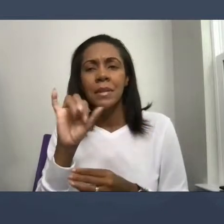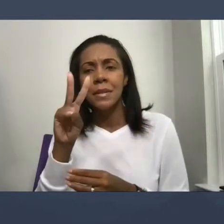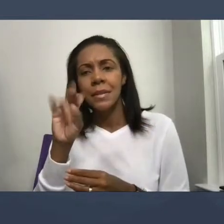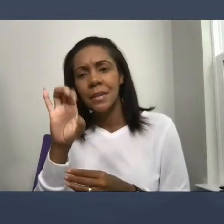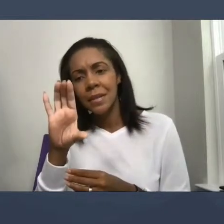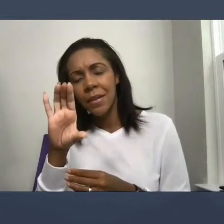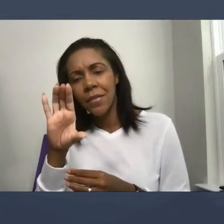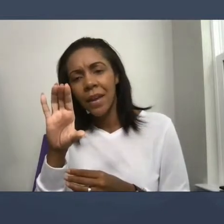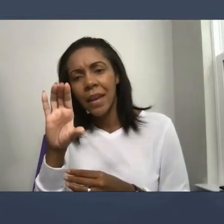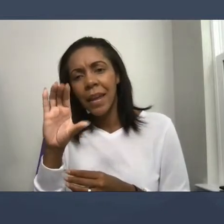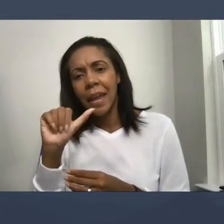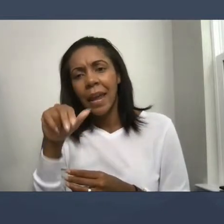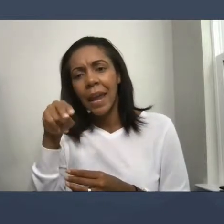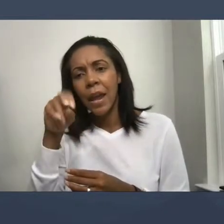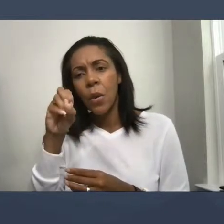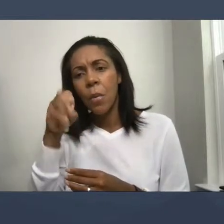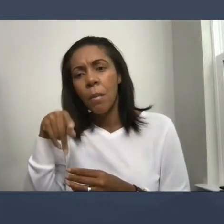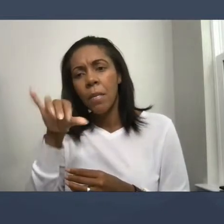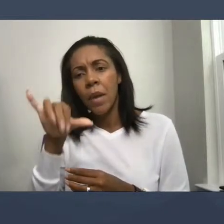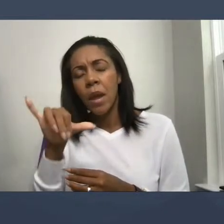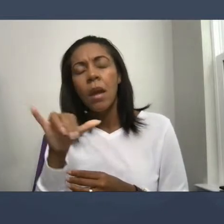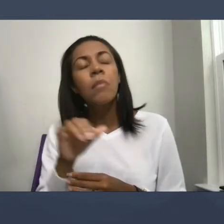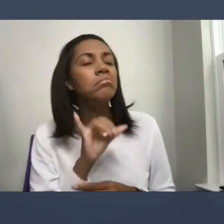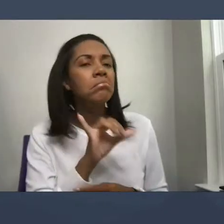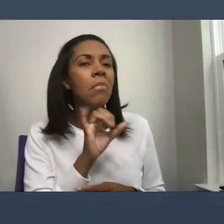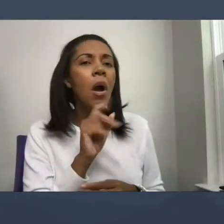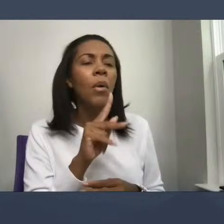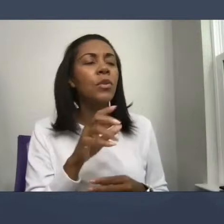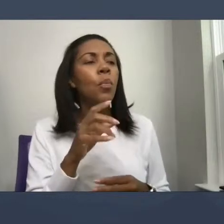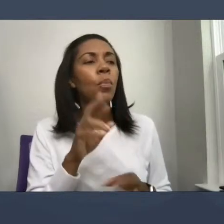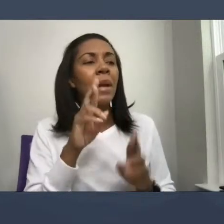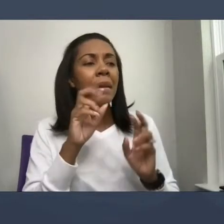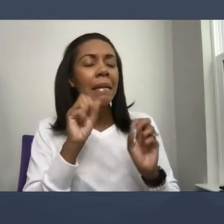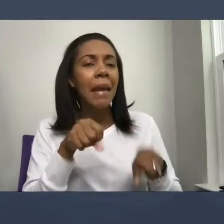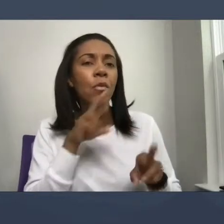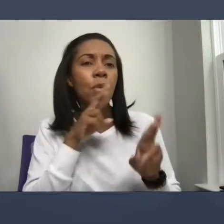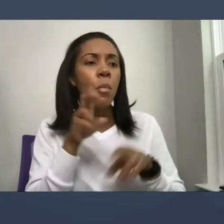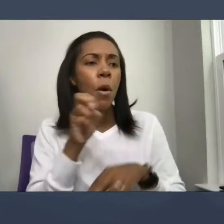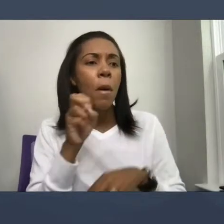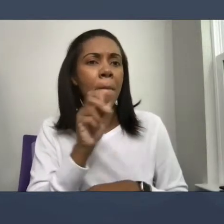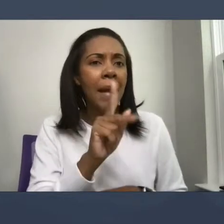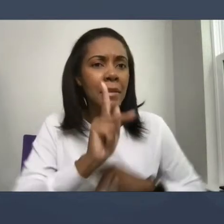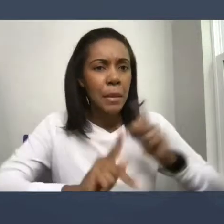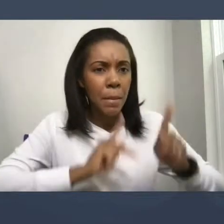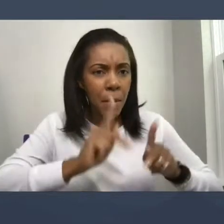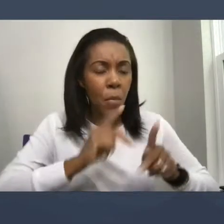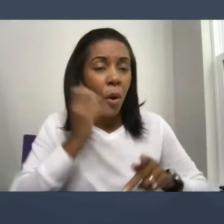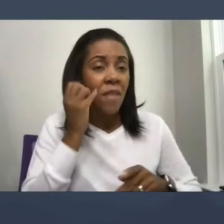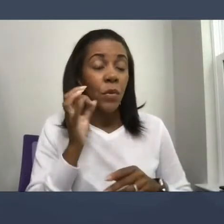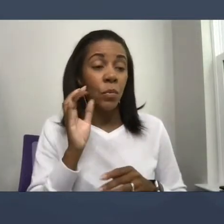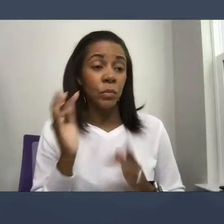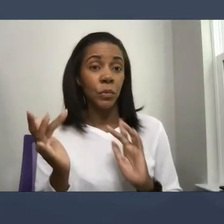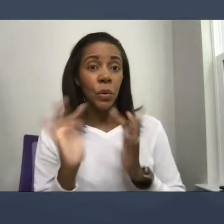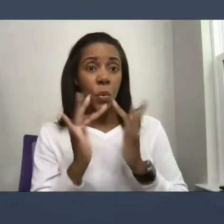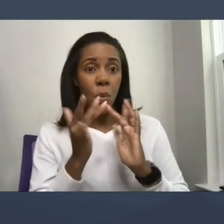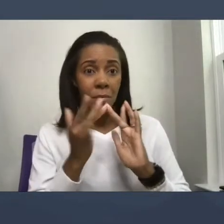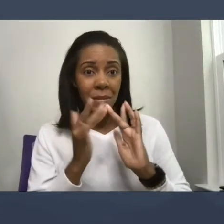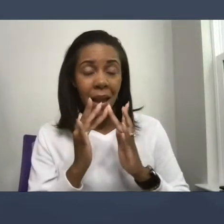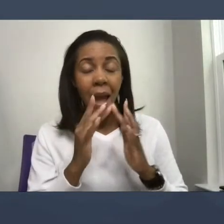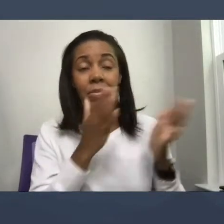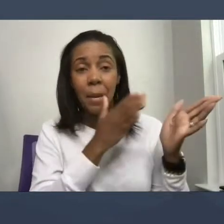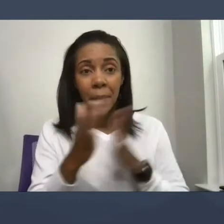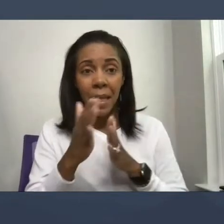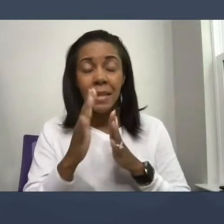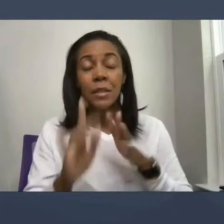things. Okay, so we can report back to our constituents when they ask about it that you go to the website, the plans that you showed up in April